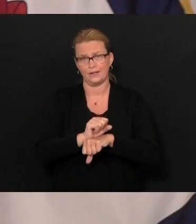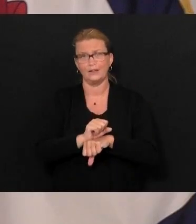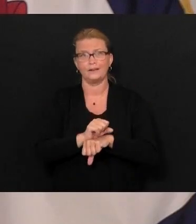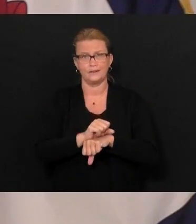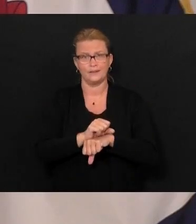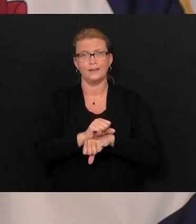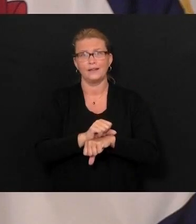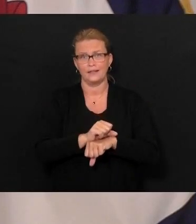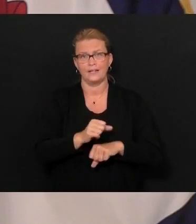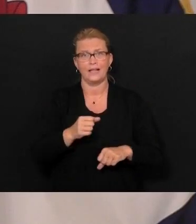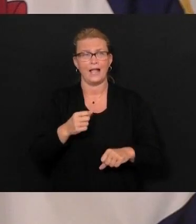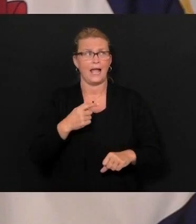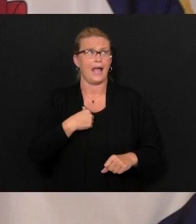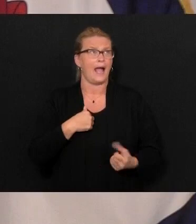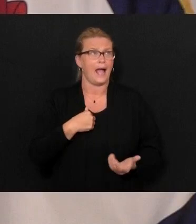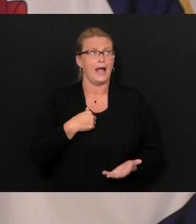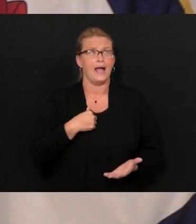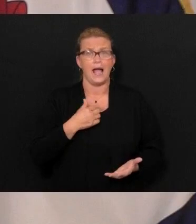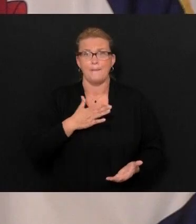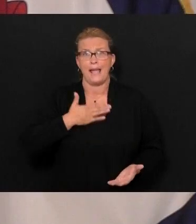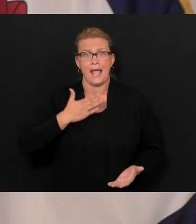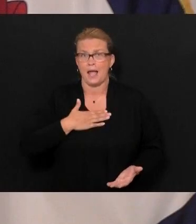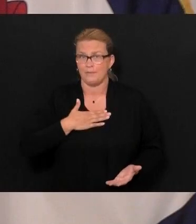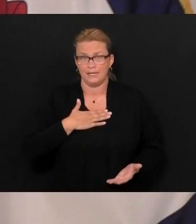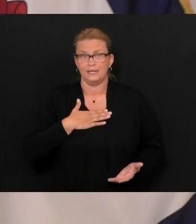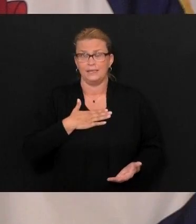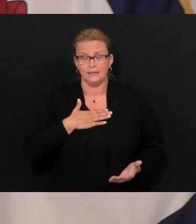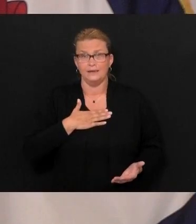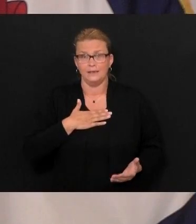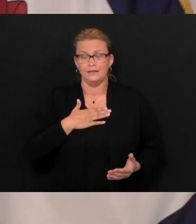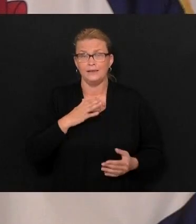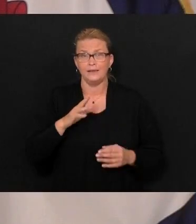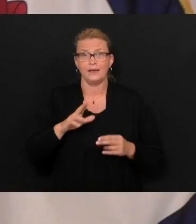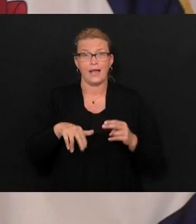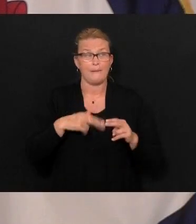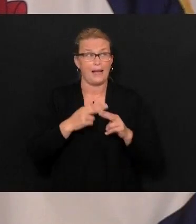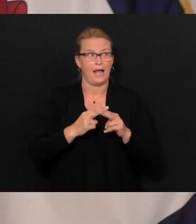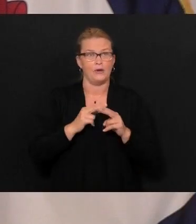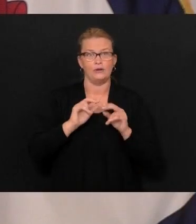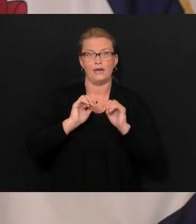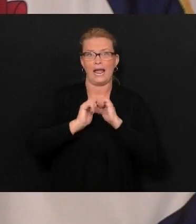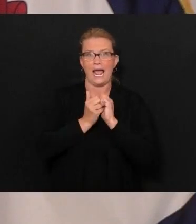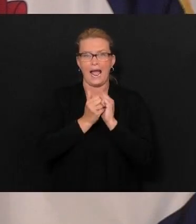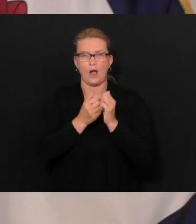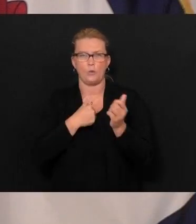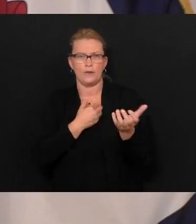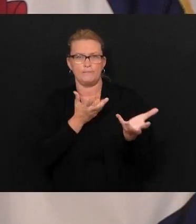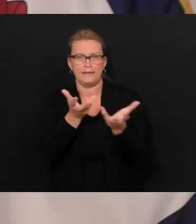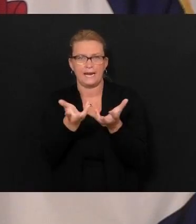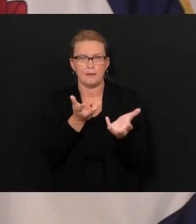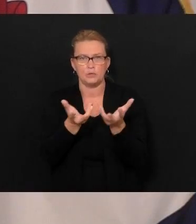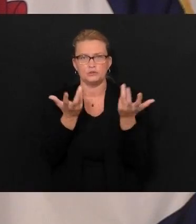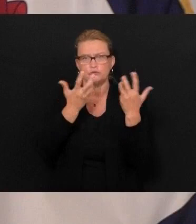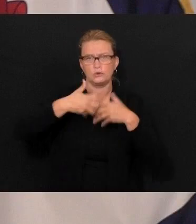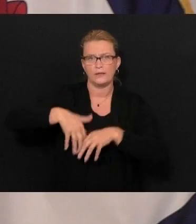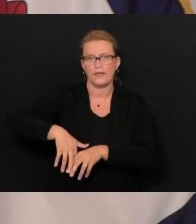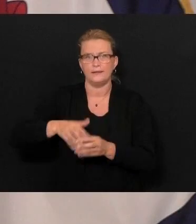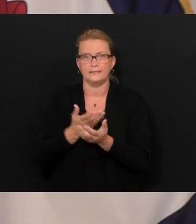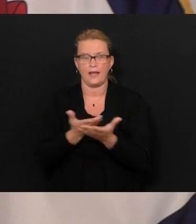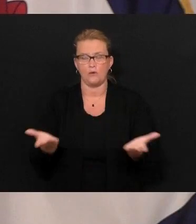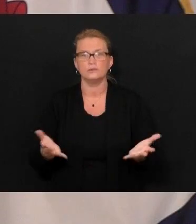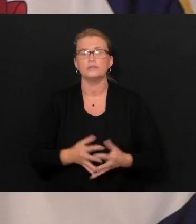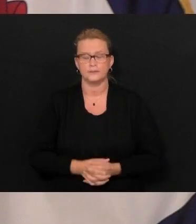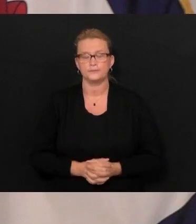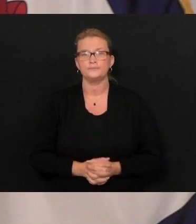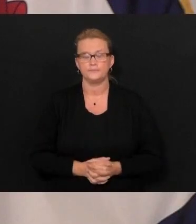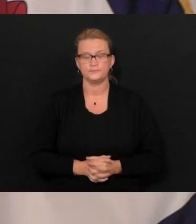I couldn't be happier about how we've been able to get together and work on things, and and everything